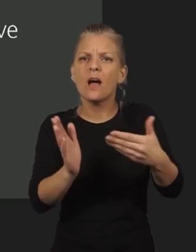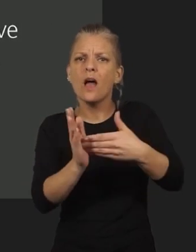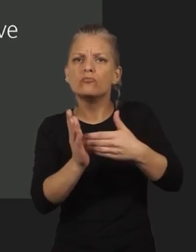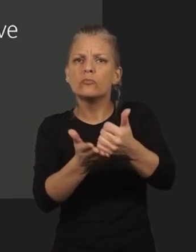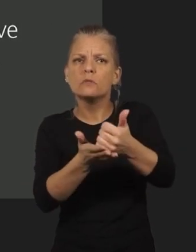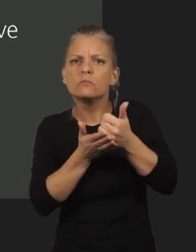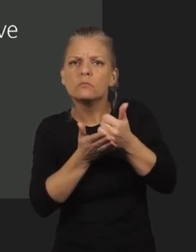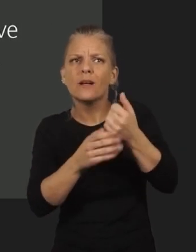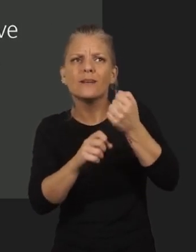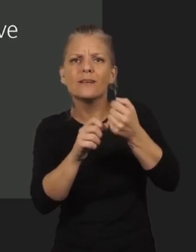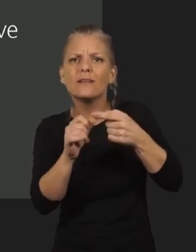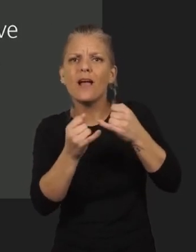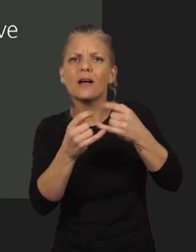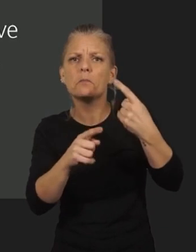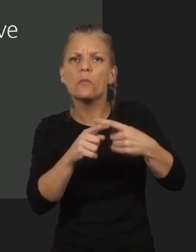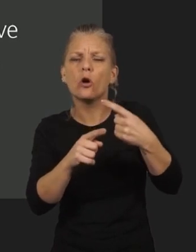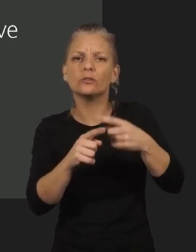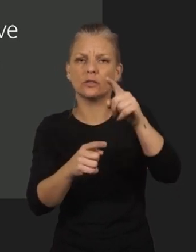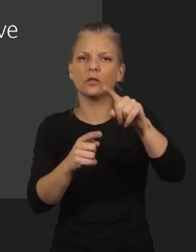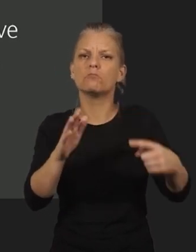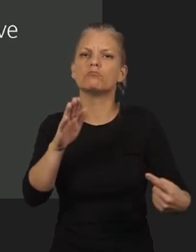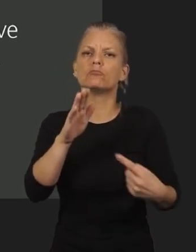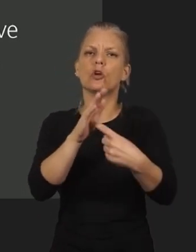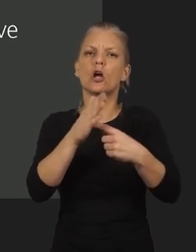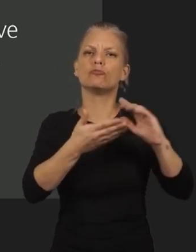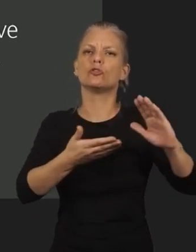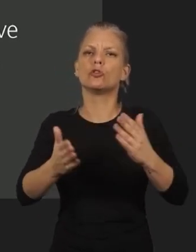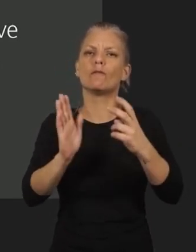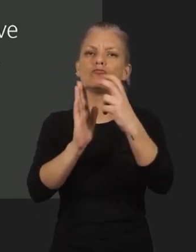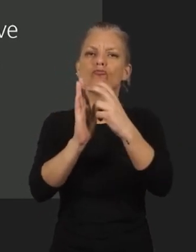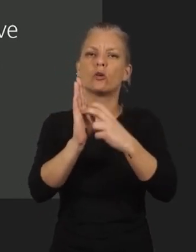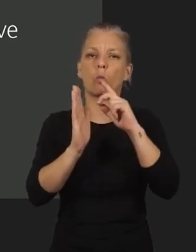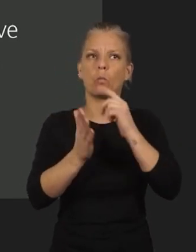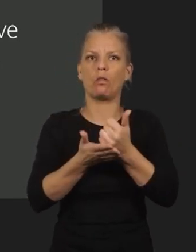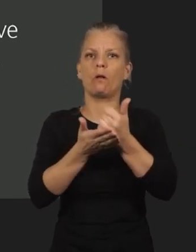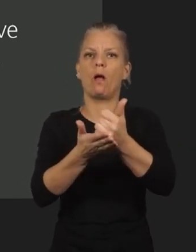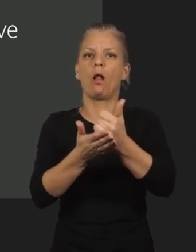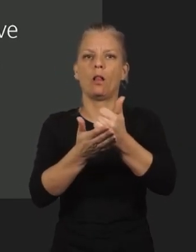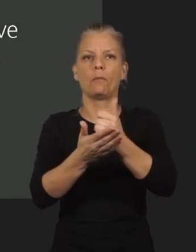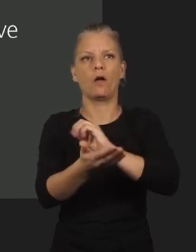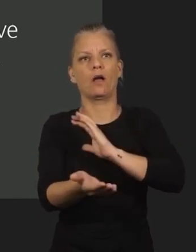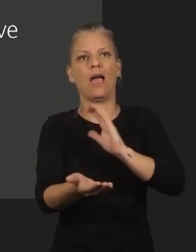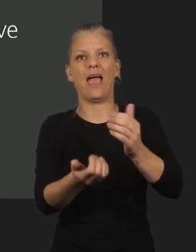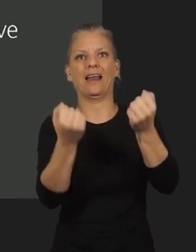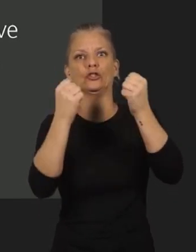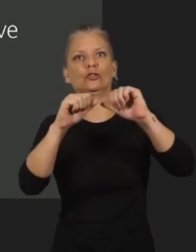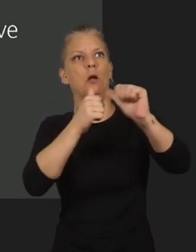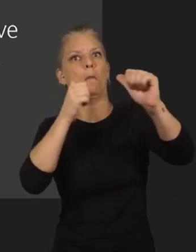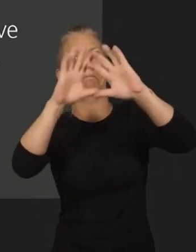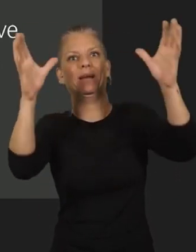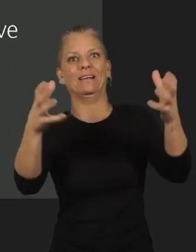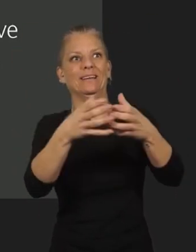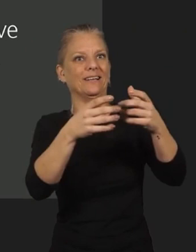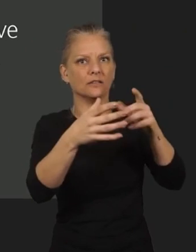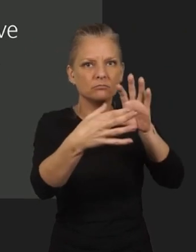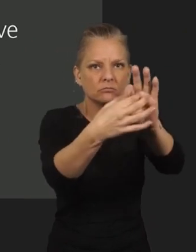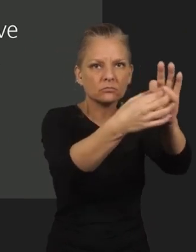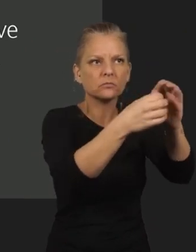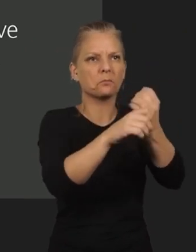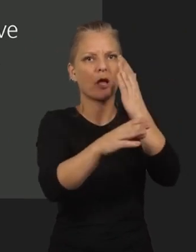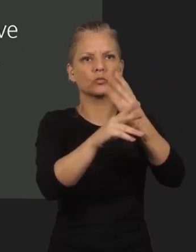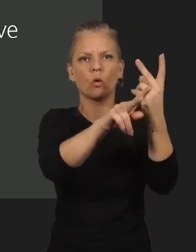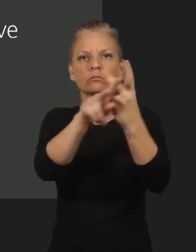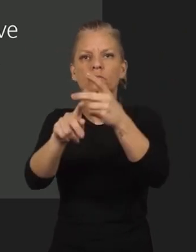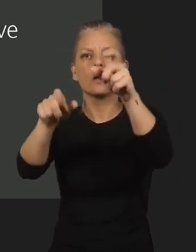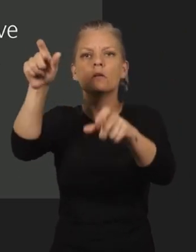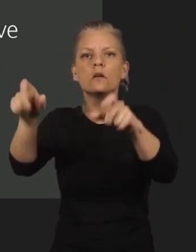extra support in a gas emergency? The Priority Services Register helps energy companies like us look after customers who have